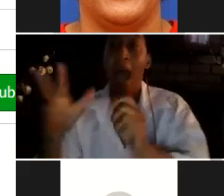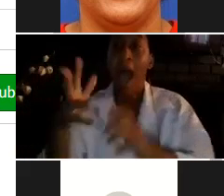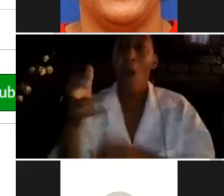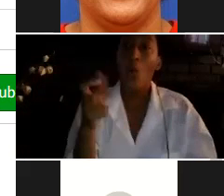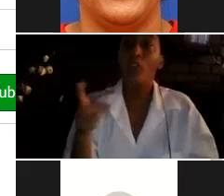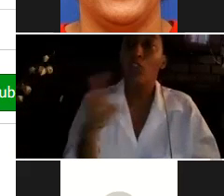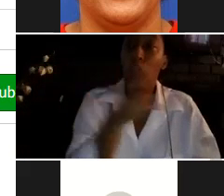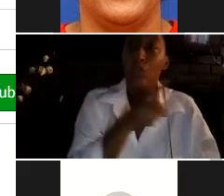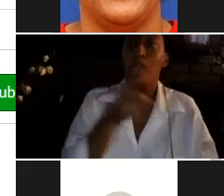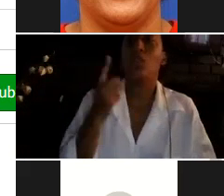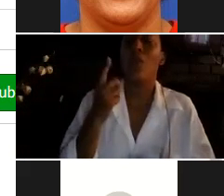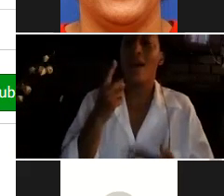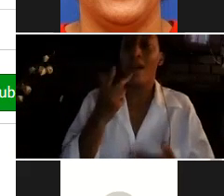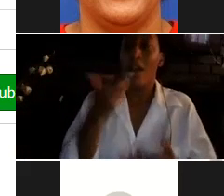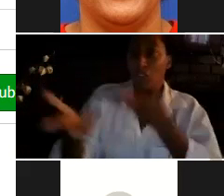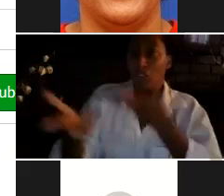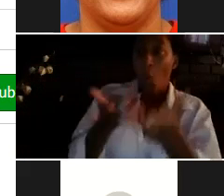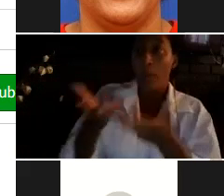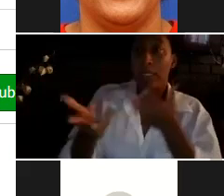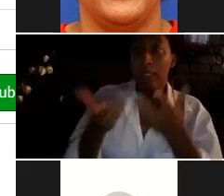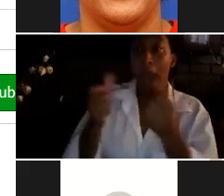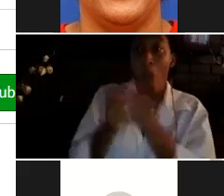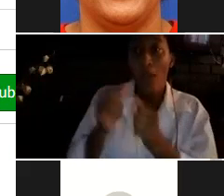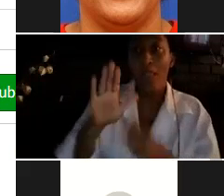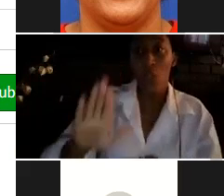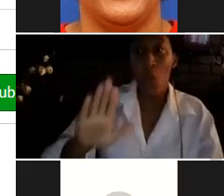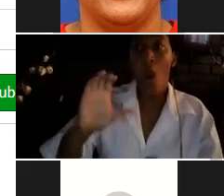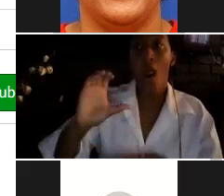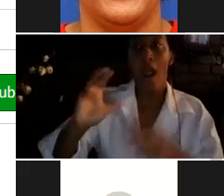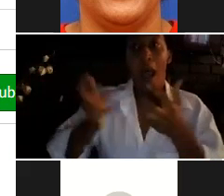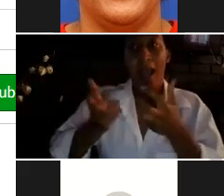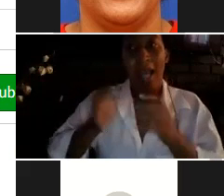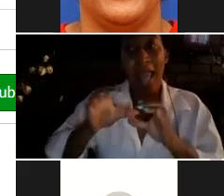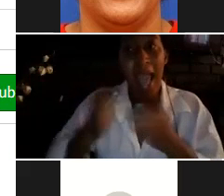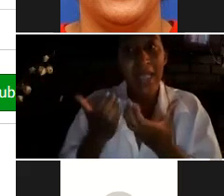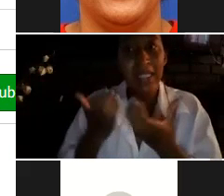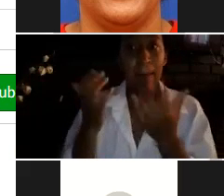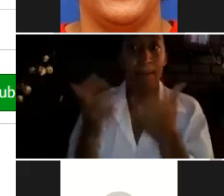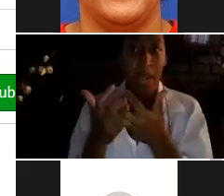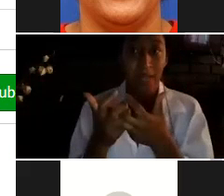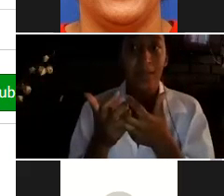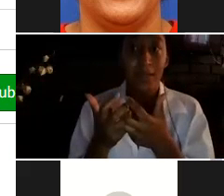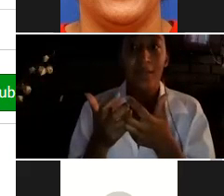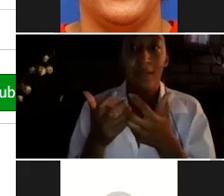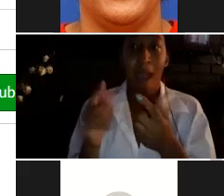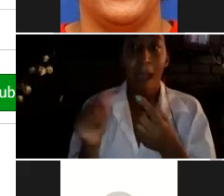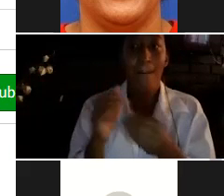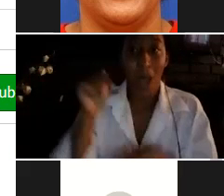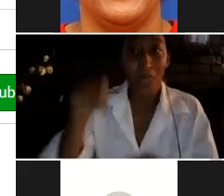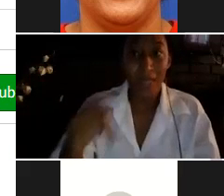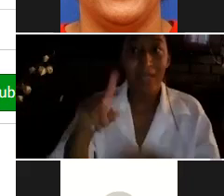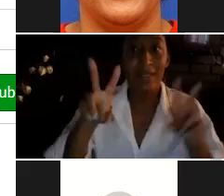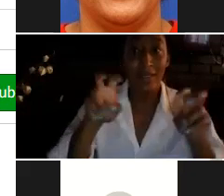these topics, much like you would if you're working face to face. All right. Problem set number two, which is due